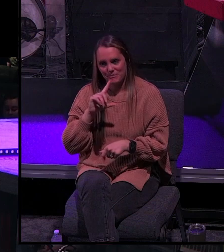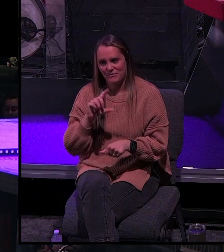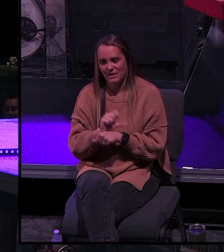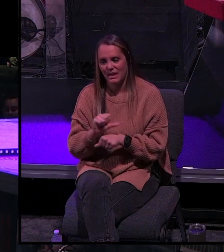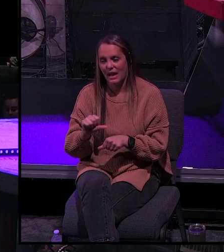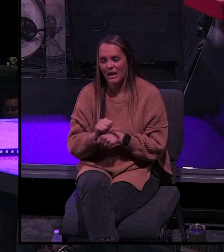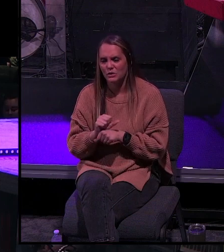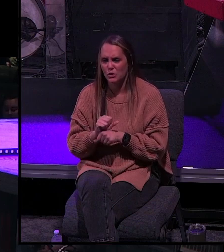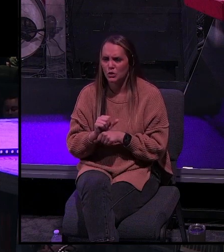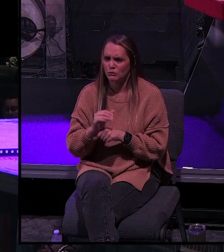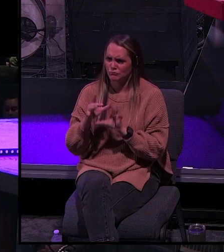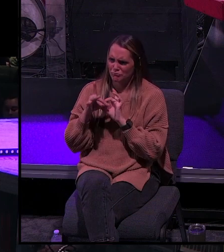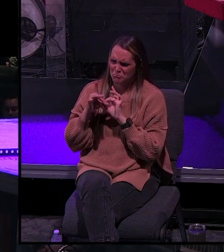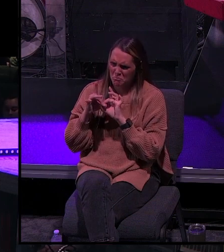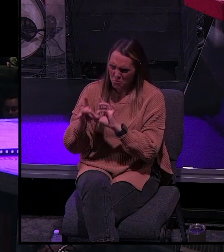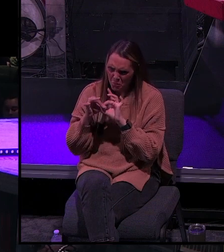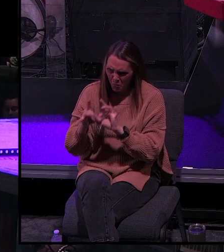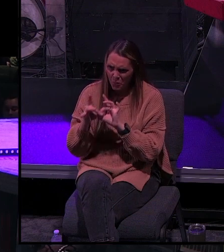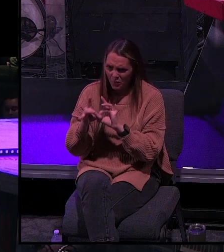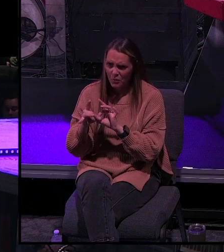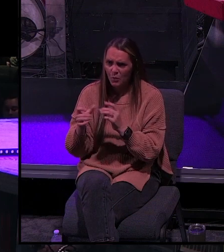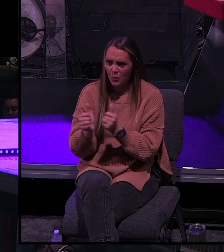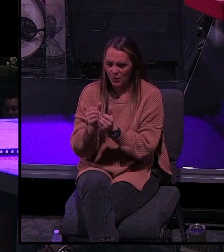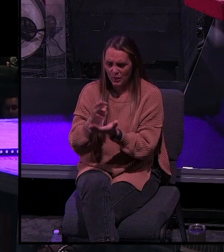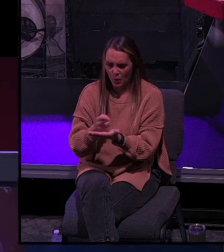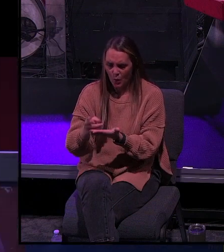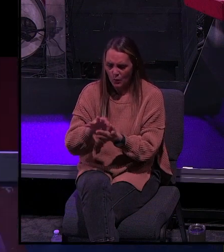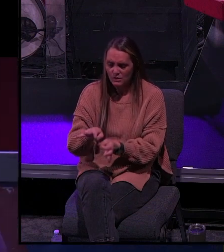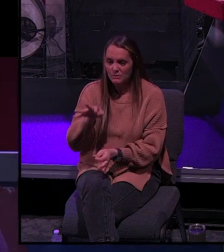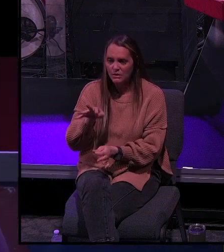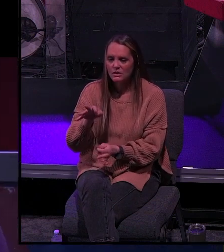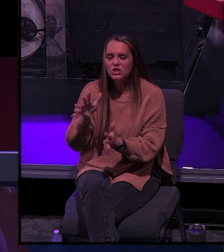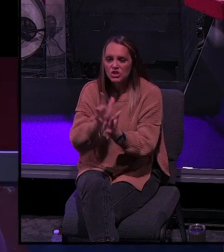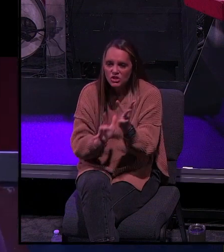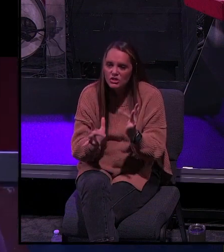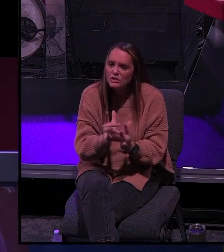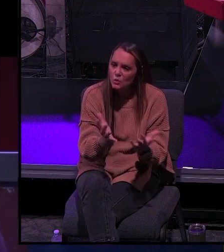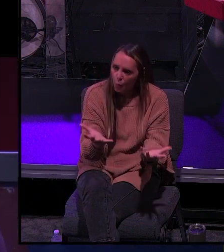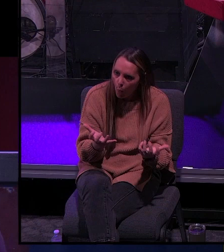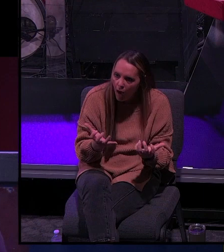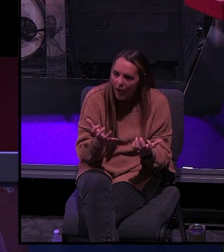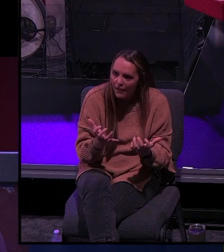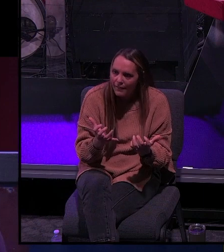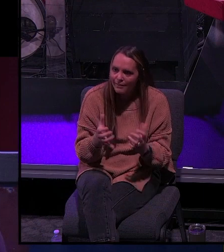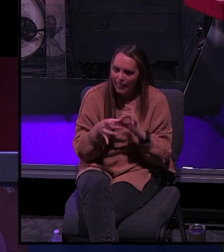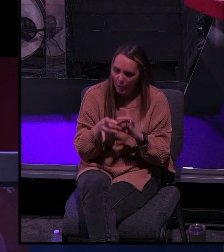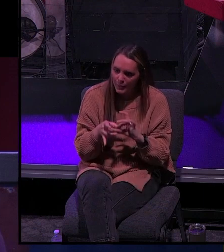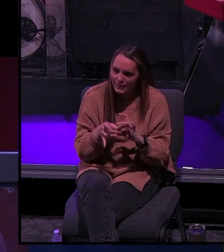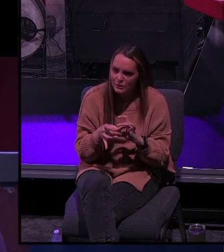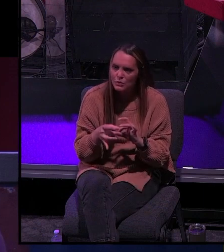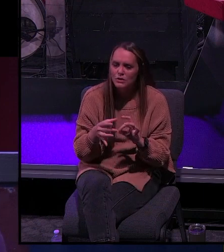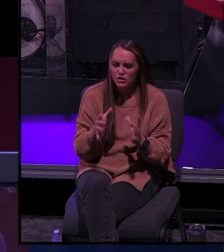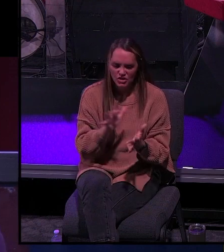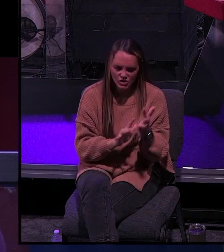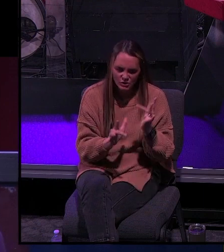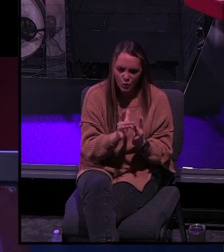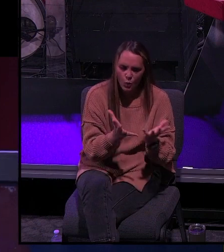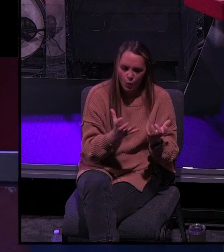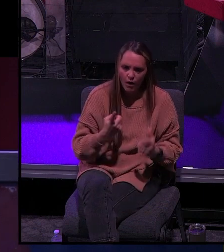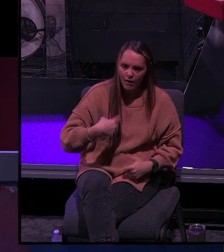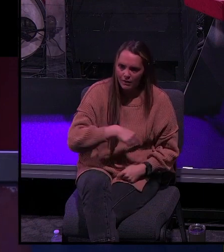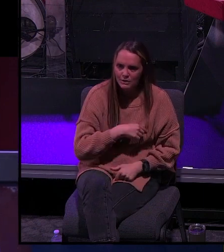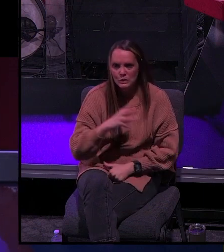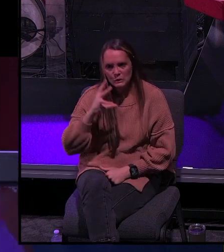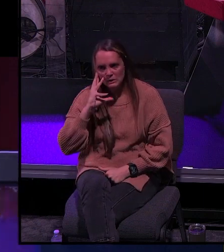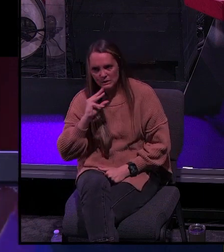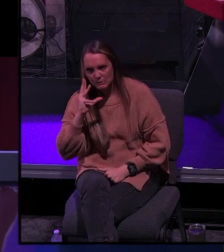dynamic relationship with the Holy Spirit is something that Jesus wanted for us. He desperately wanted us to experience that as His followers. So this